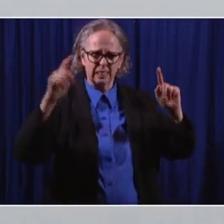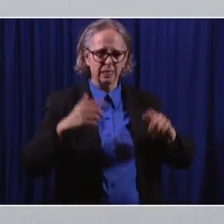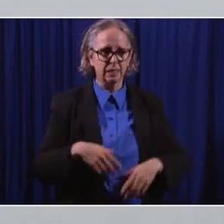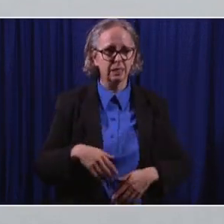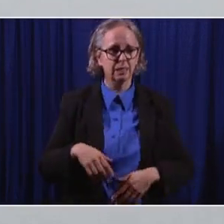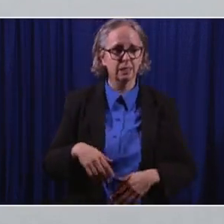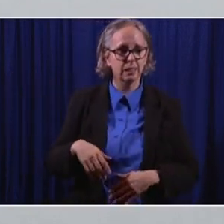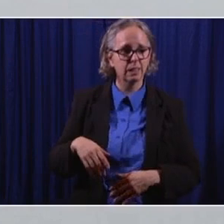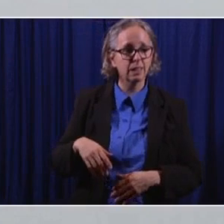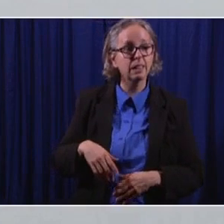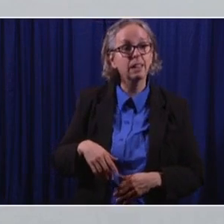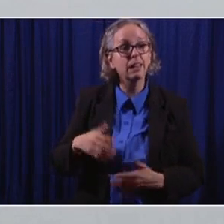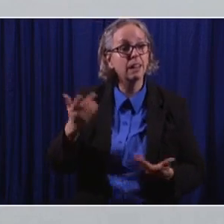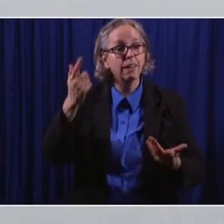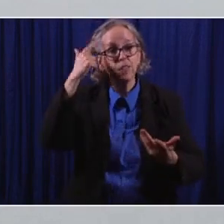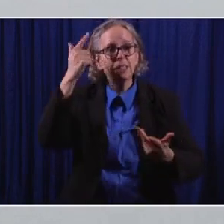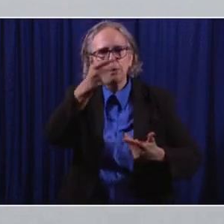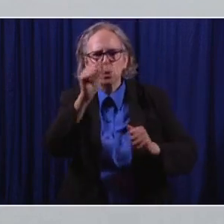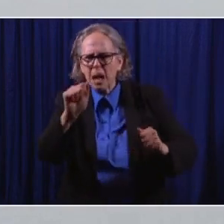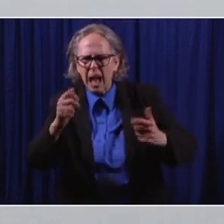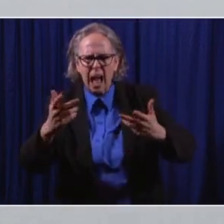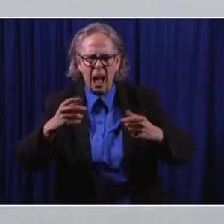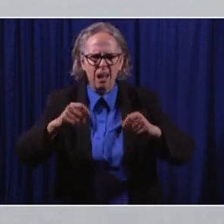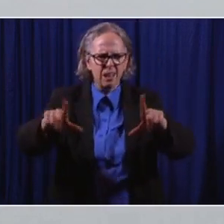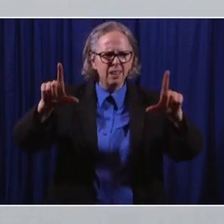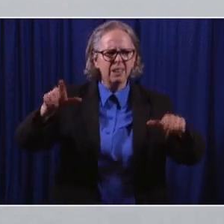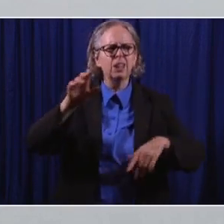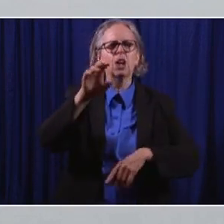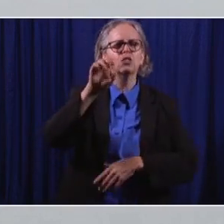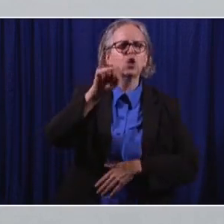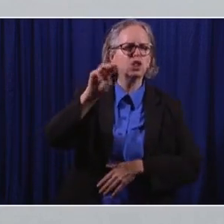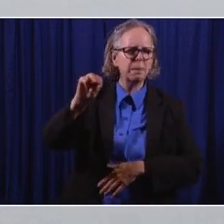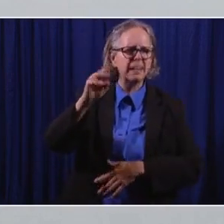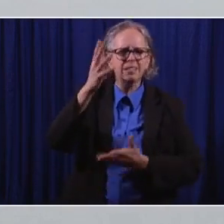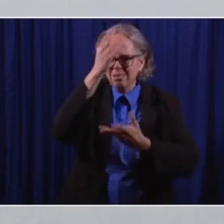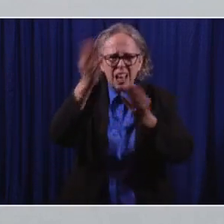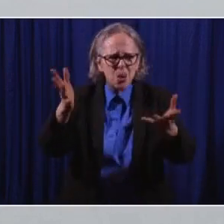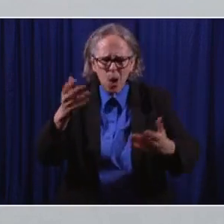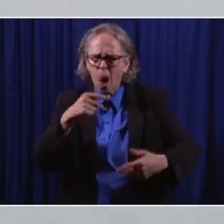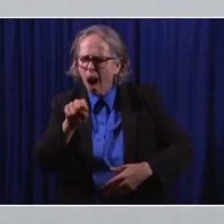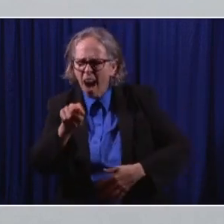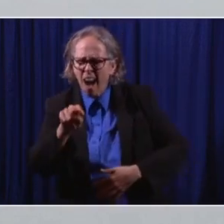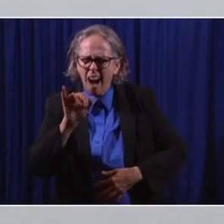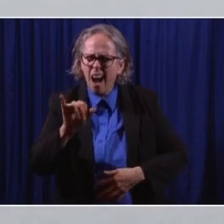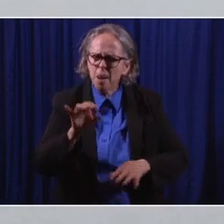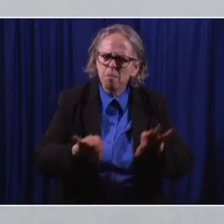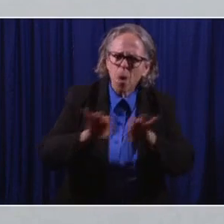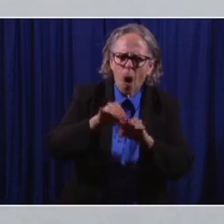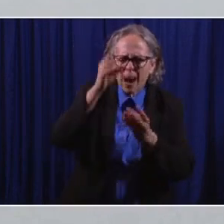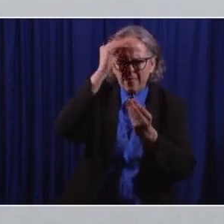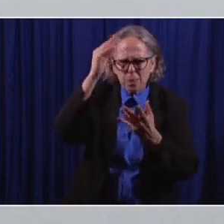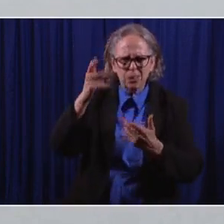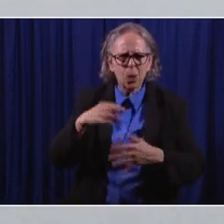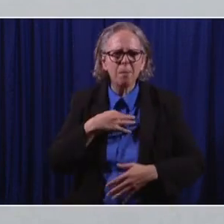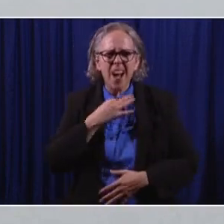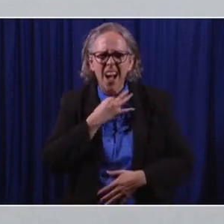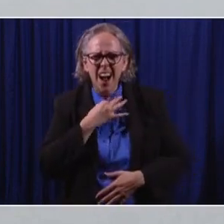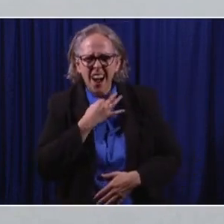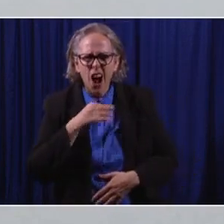on all of our social media pages. I wanted to get that out there because, we always want to know how we're